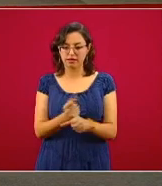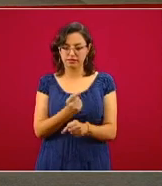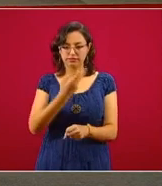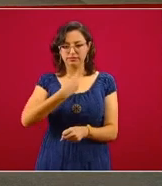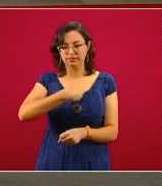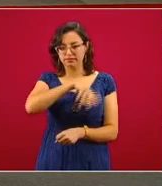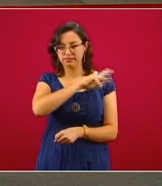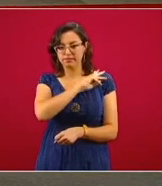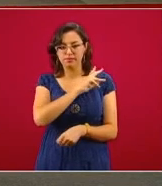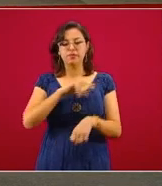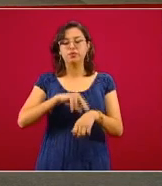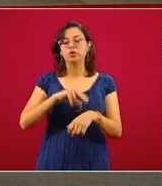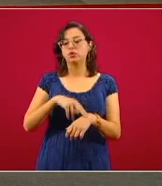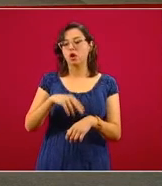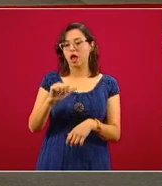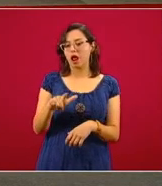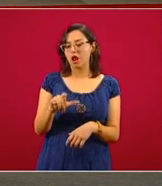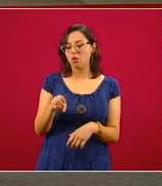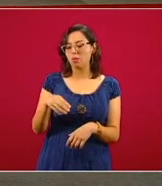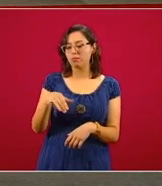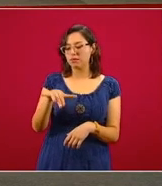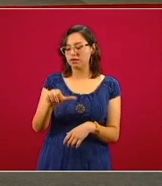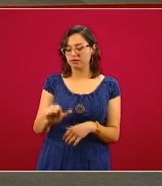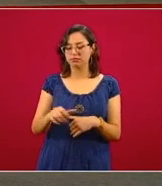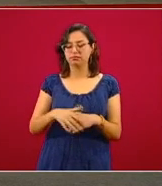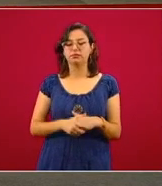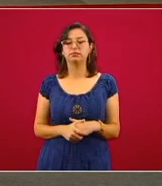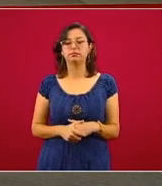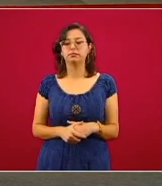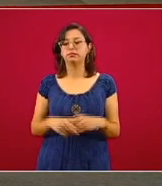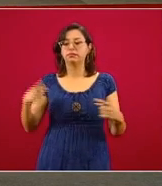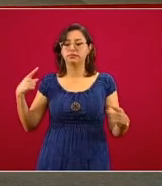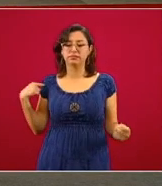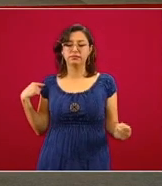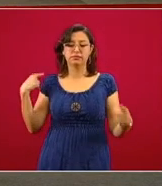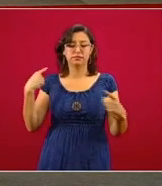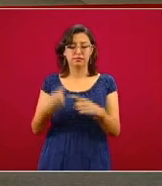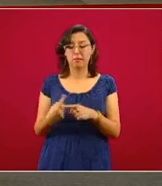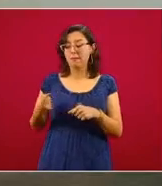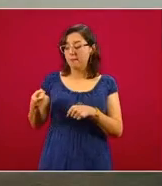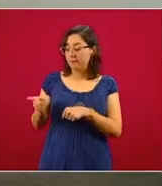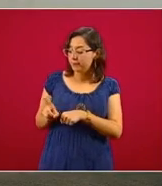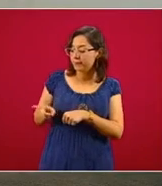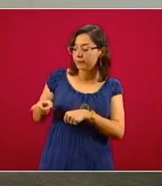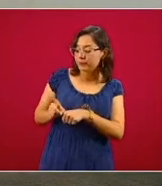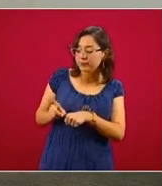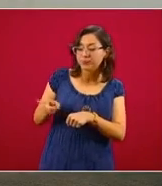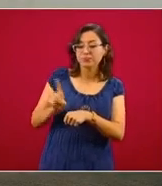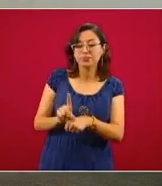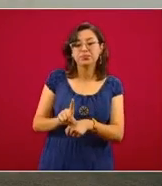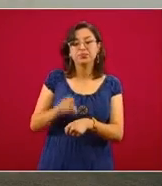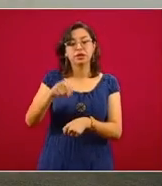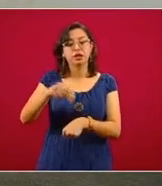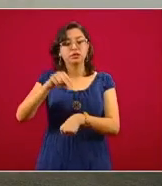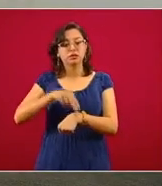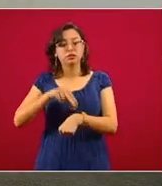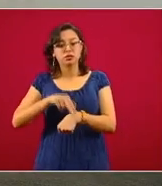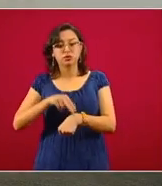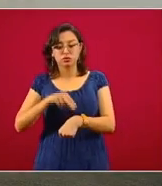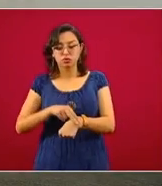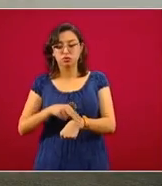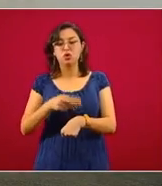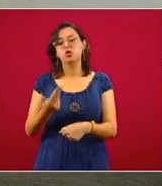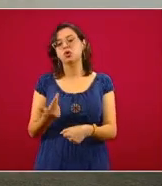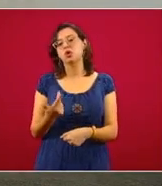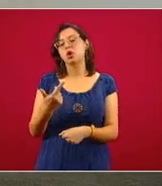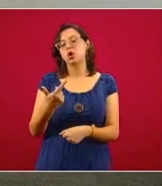the last 63 days, Dr. Lopez Gatel, in a very patient way, has been